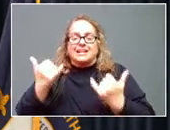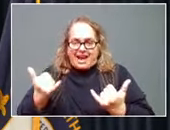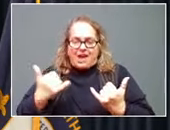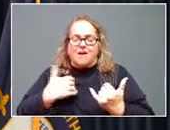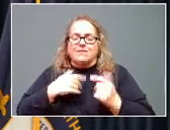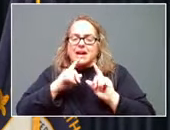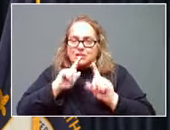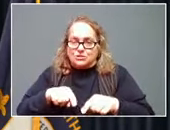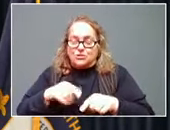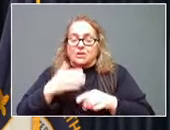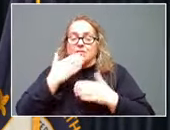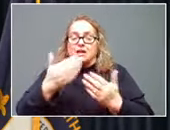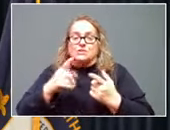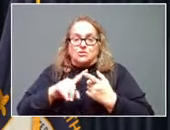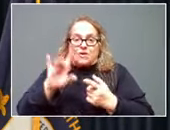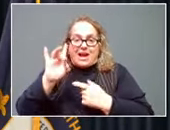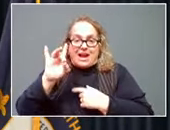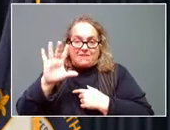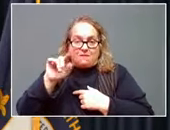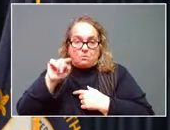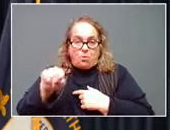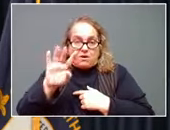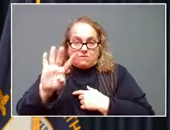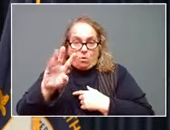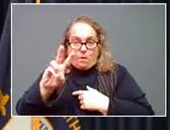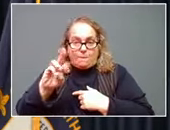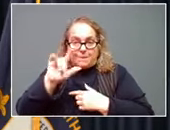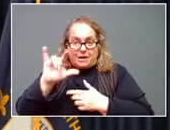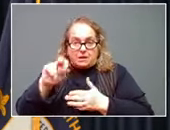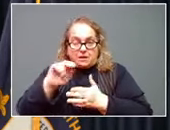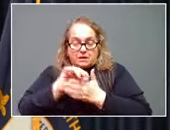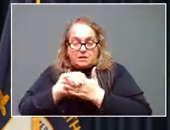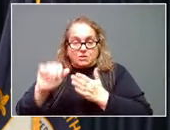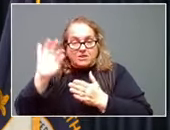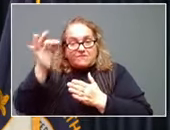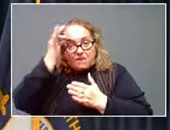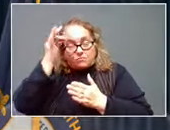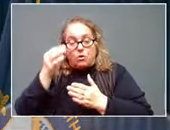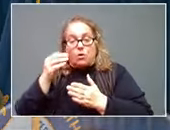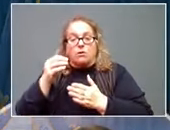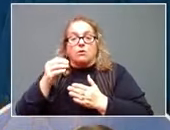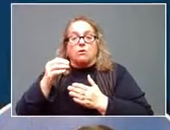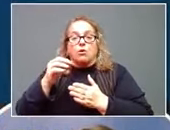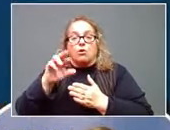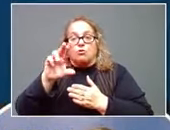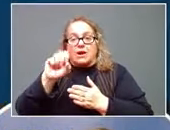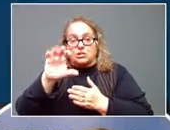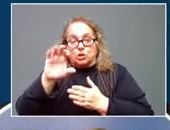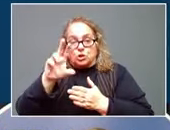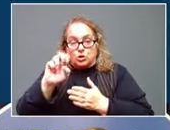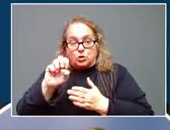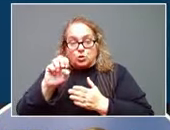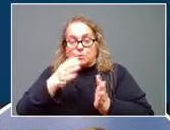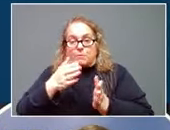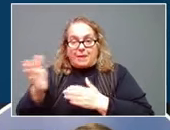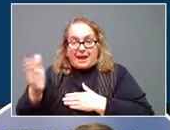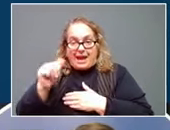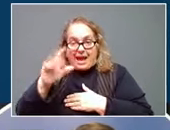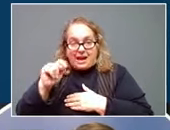to $85.4 million in federal American Rescue Plan Act funds, we have launched the Team Kentucky